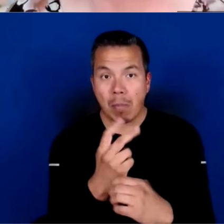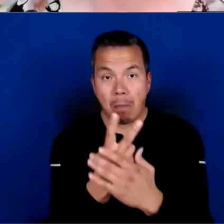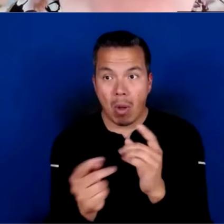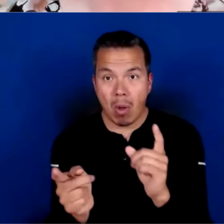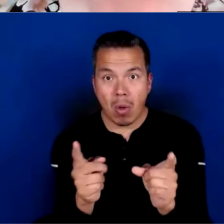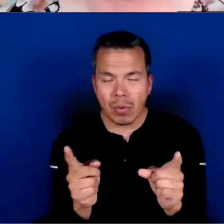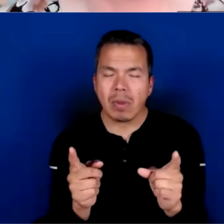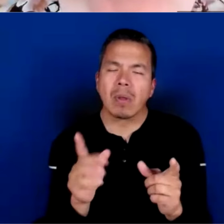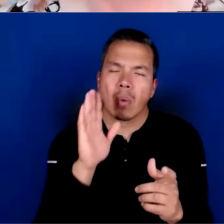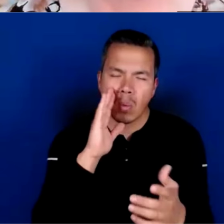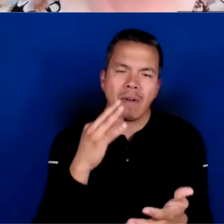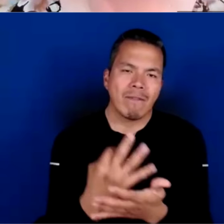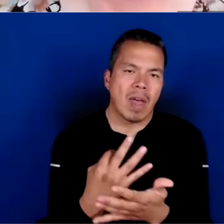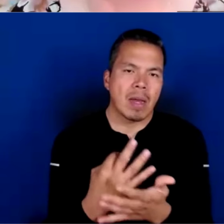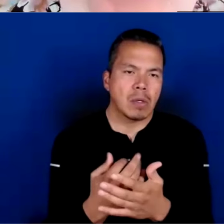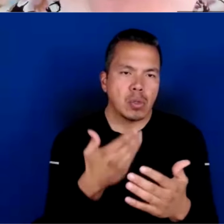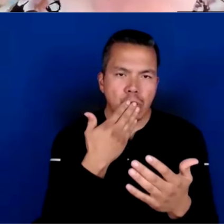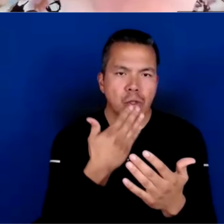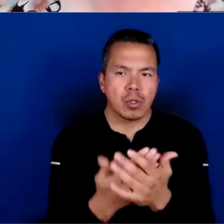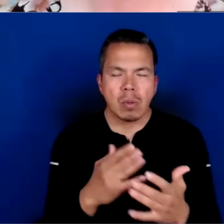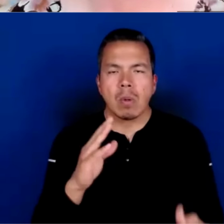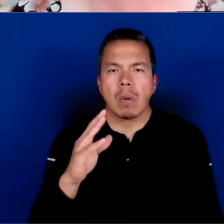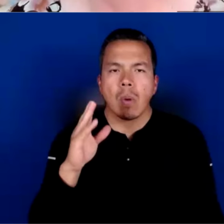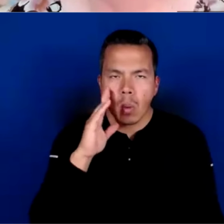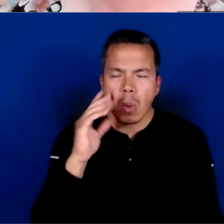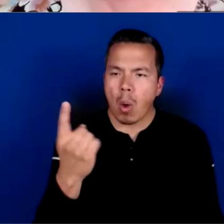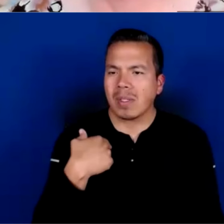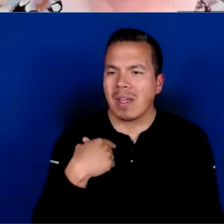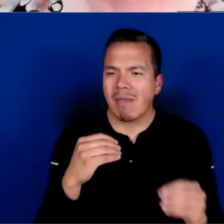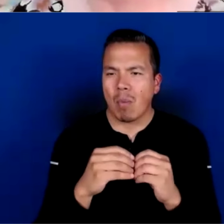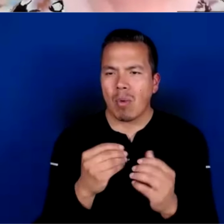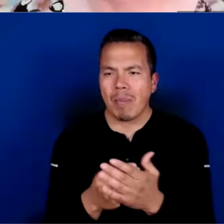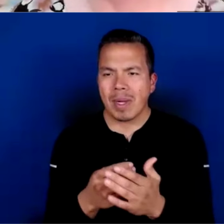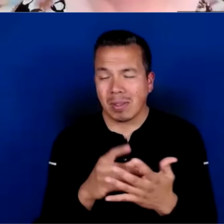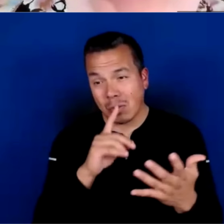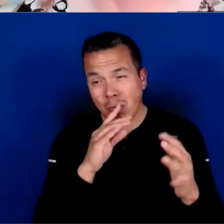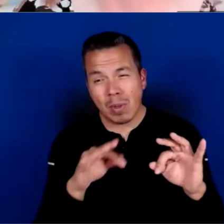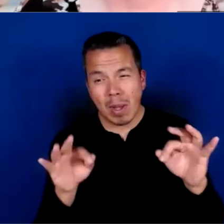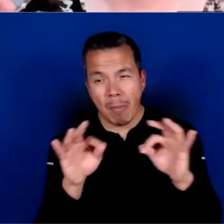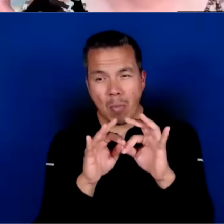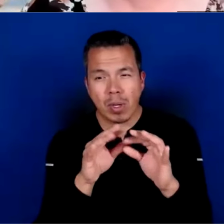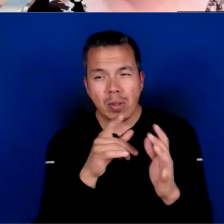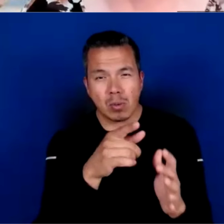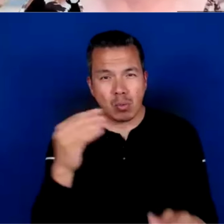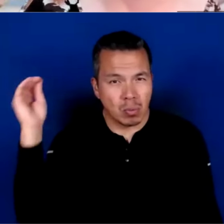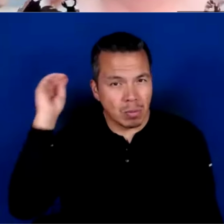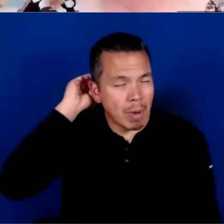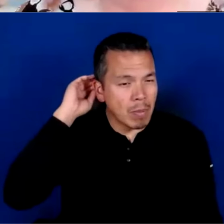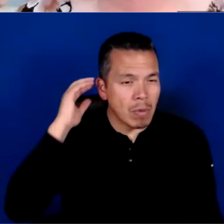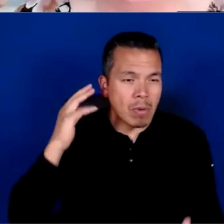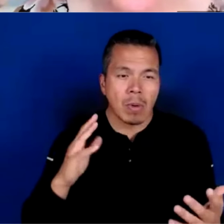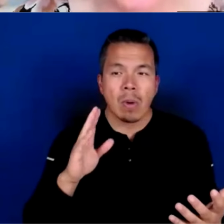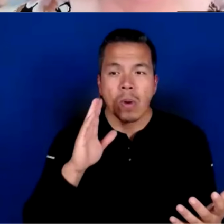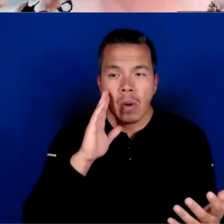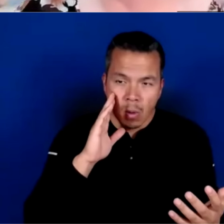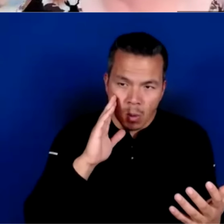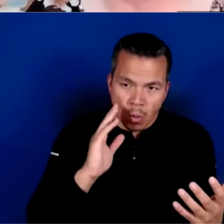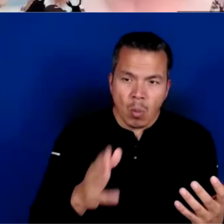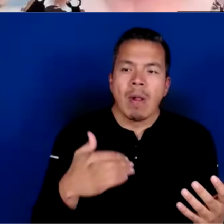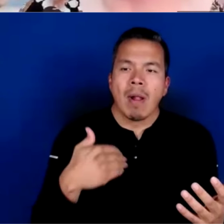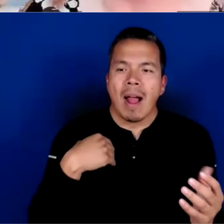are always going to have more money. So it's really important to keep that in mind. You will have more money when you